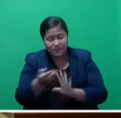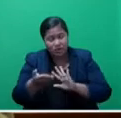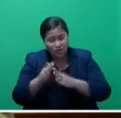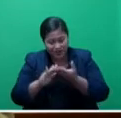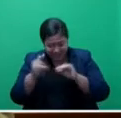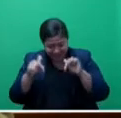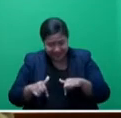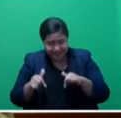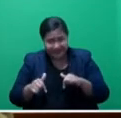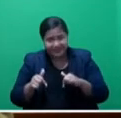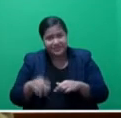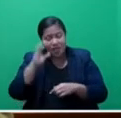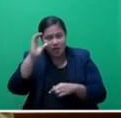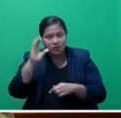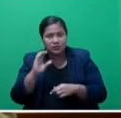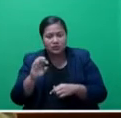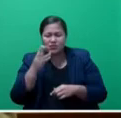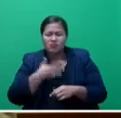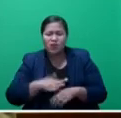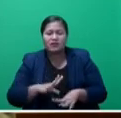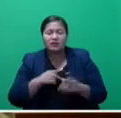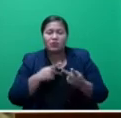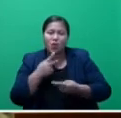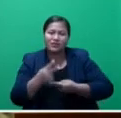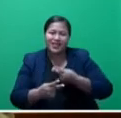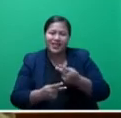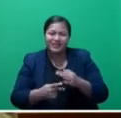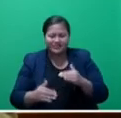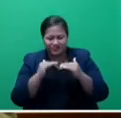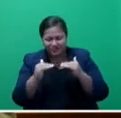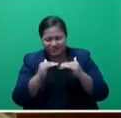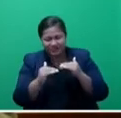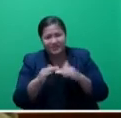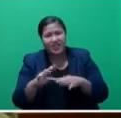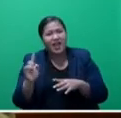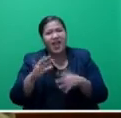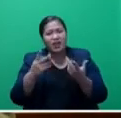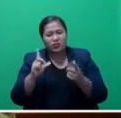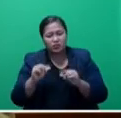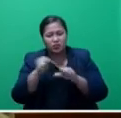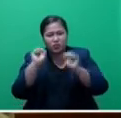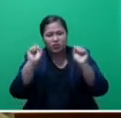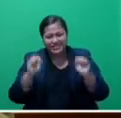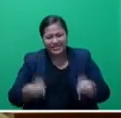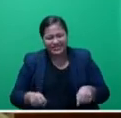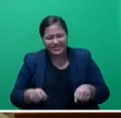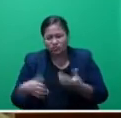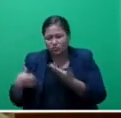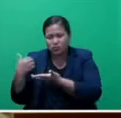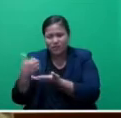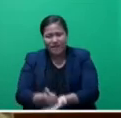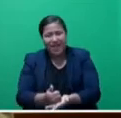this country is the process and procedure involved in seeking assistance in cash and kind or